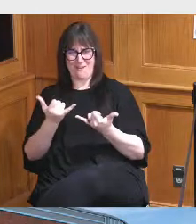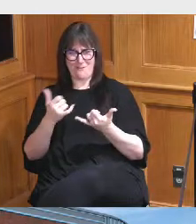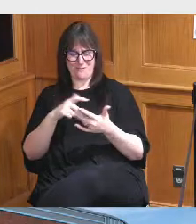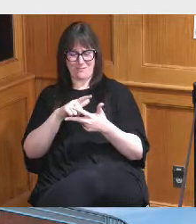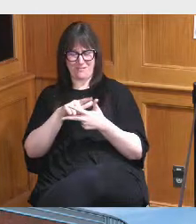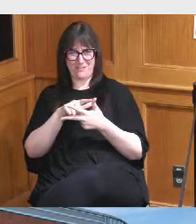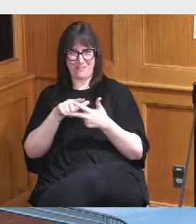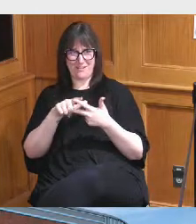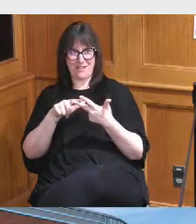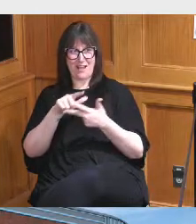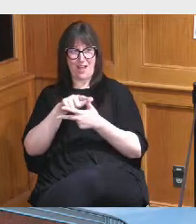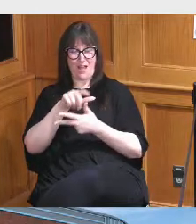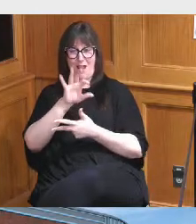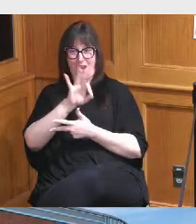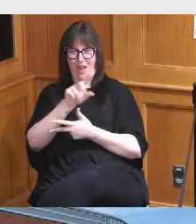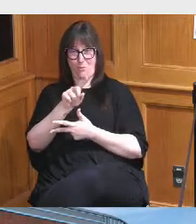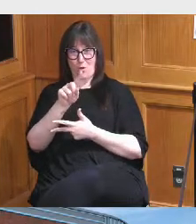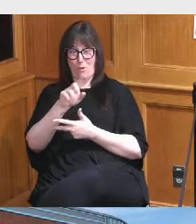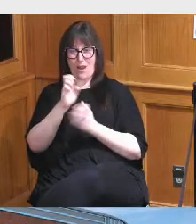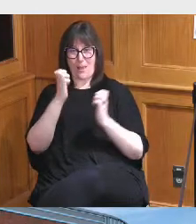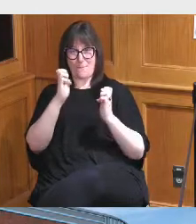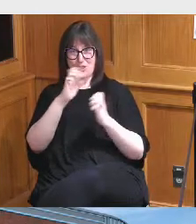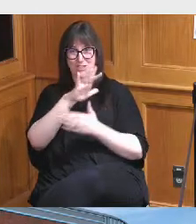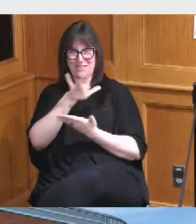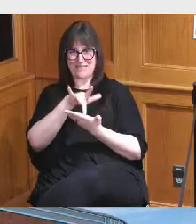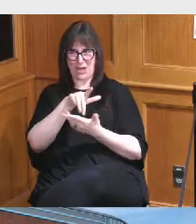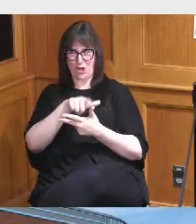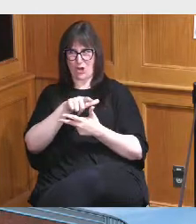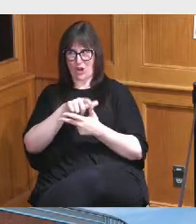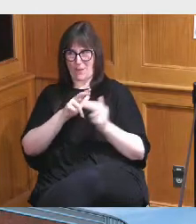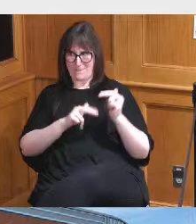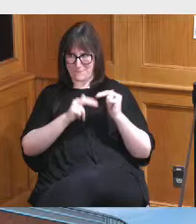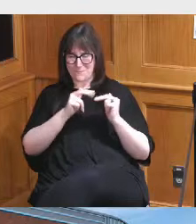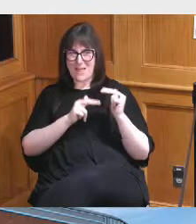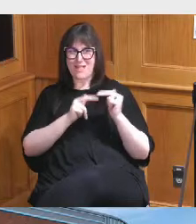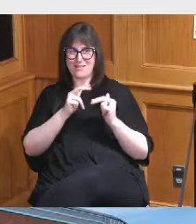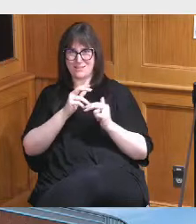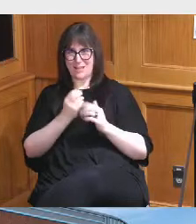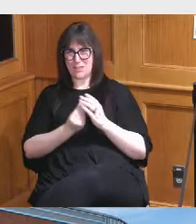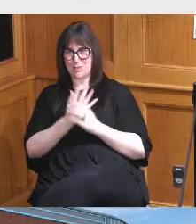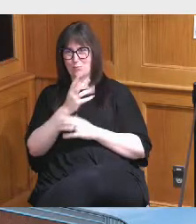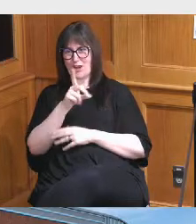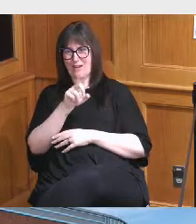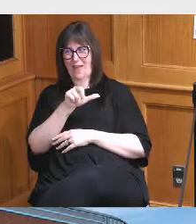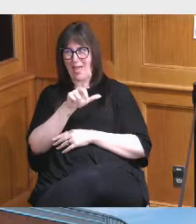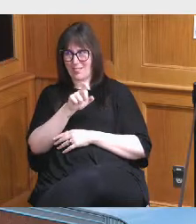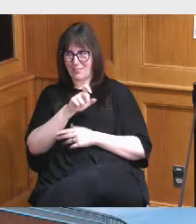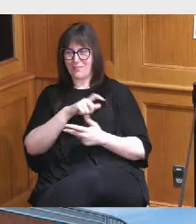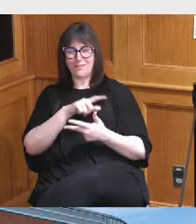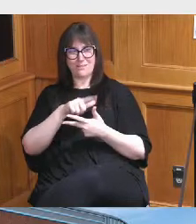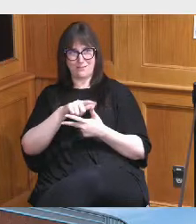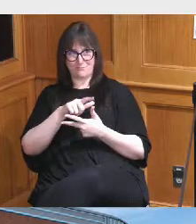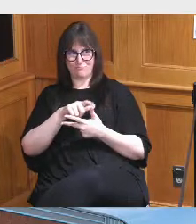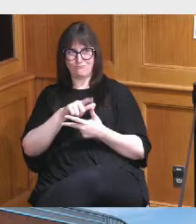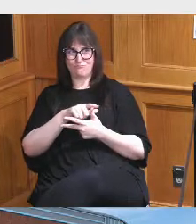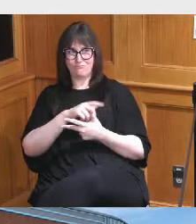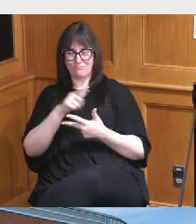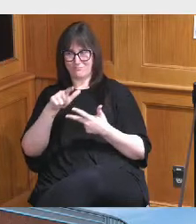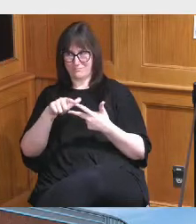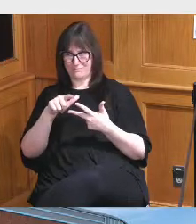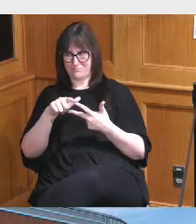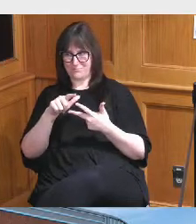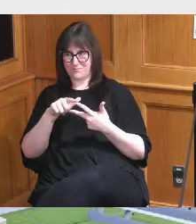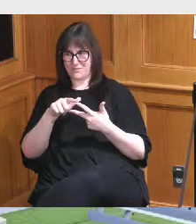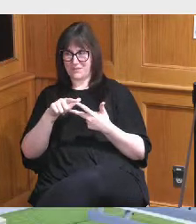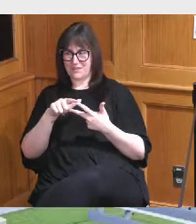the 911 emergency center that's being built in Springdale. There's